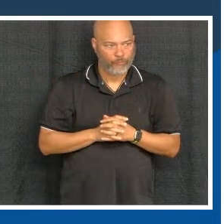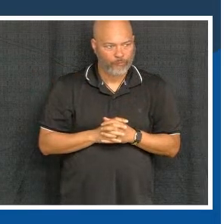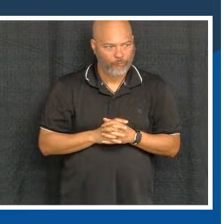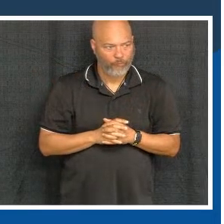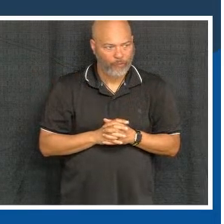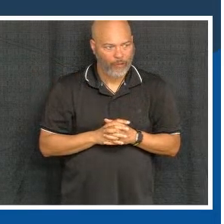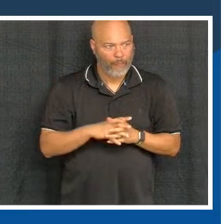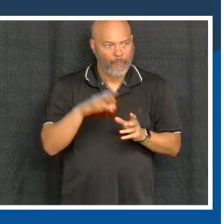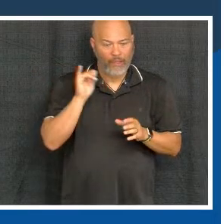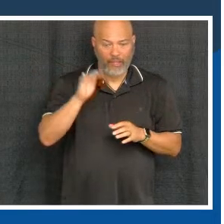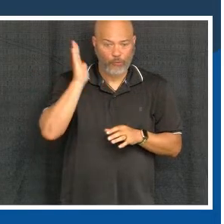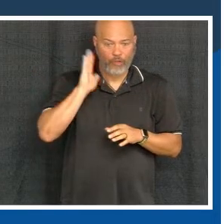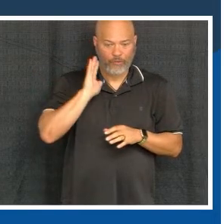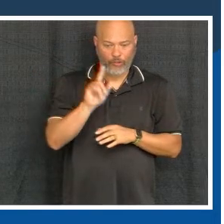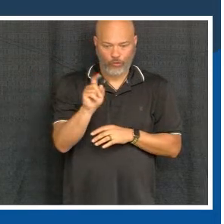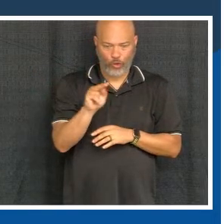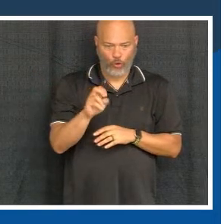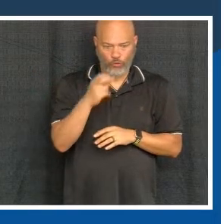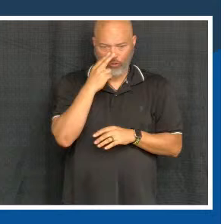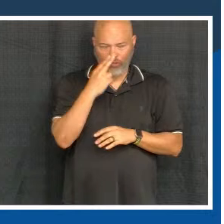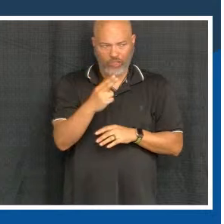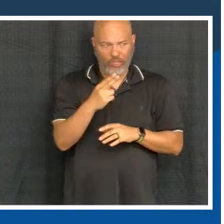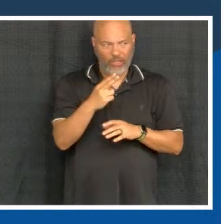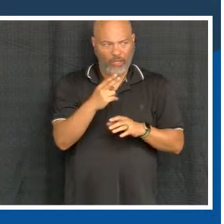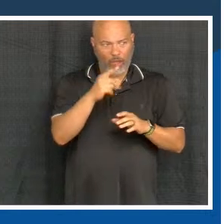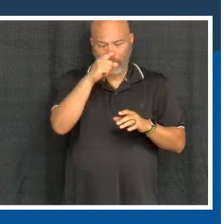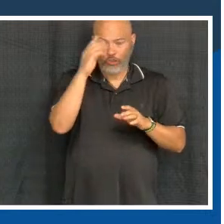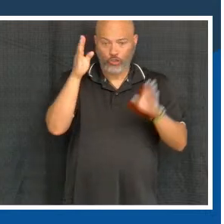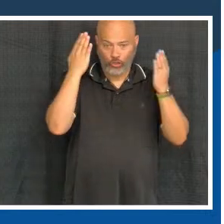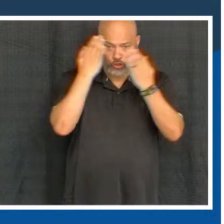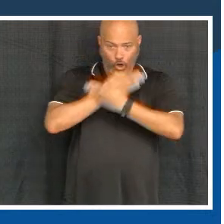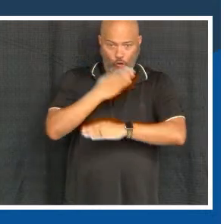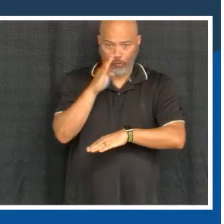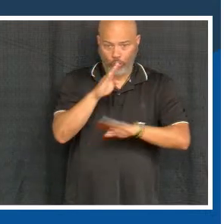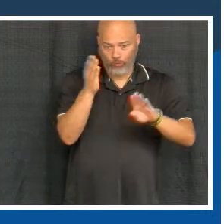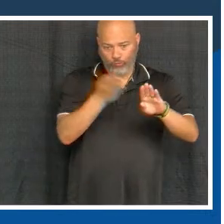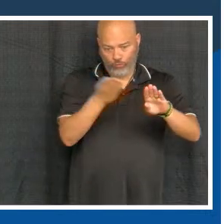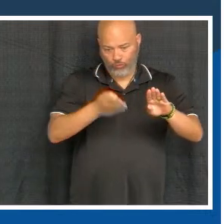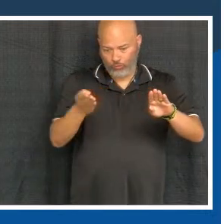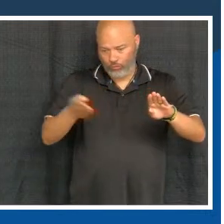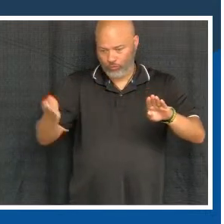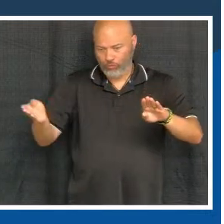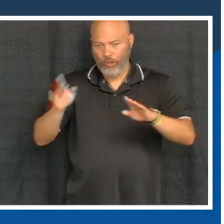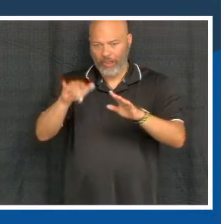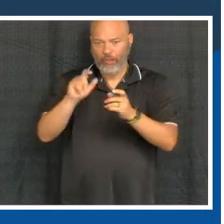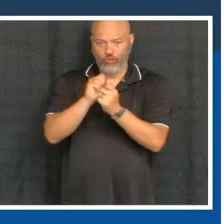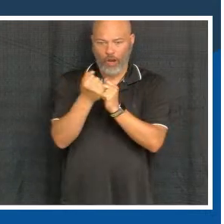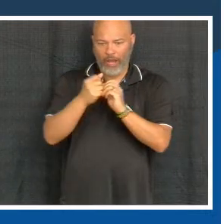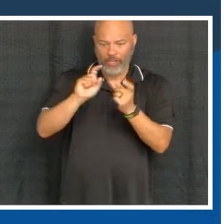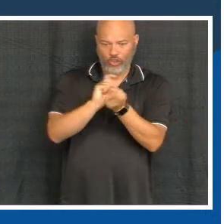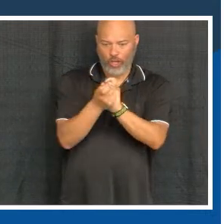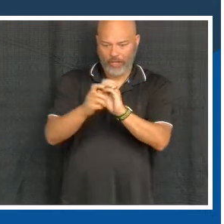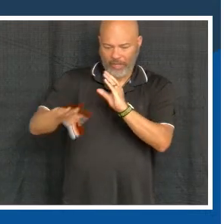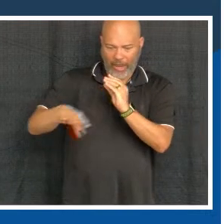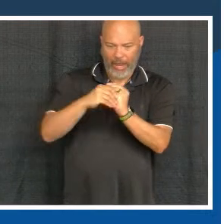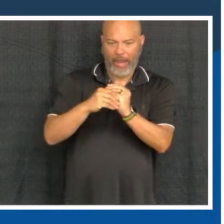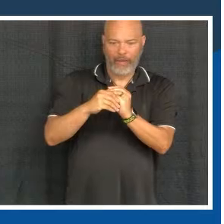the previous zone, and then you can see the hatched dark blue where the applicant is requesting